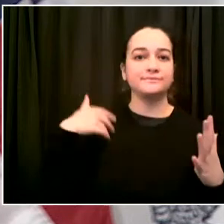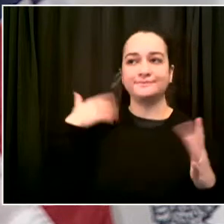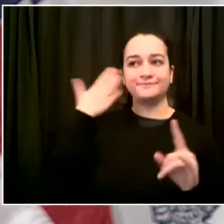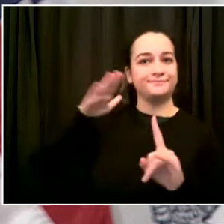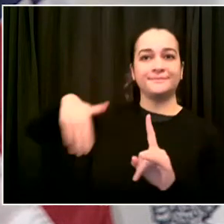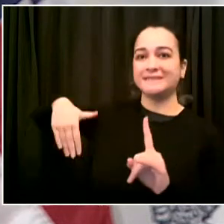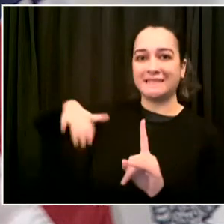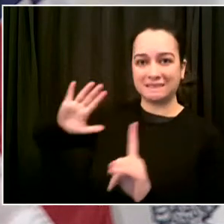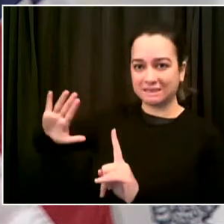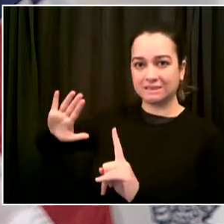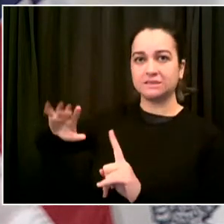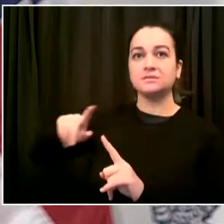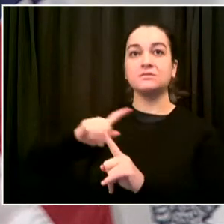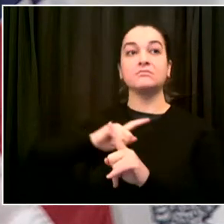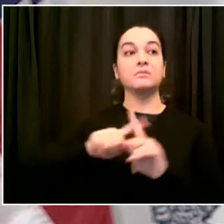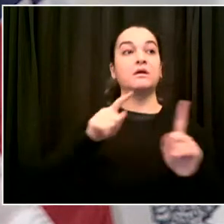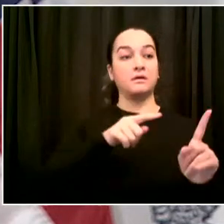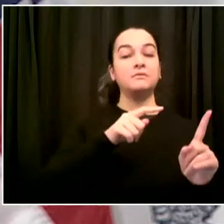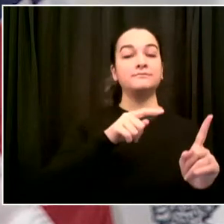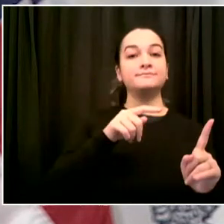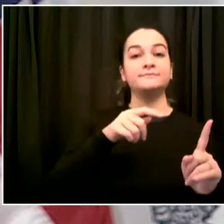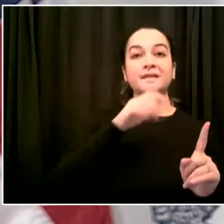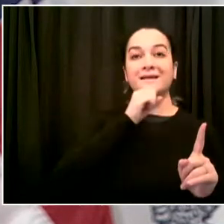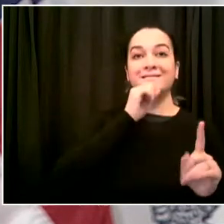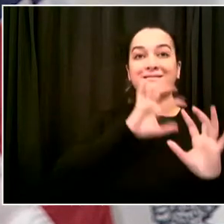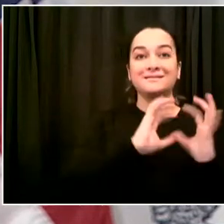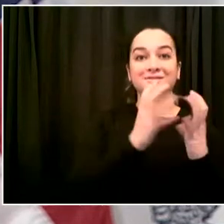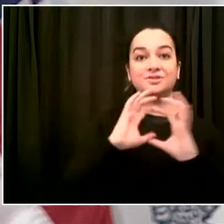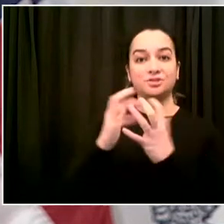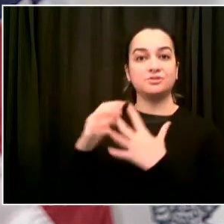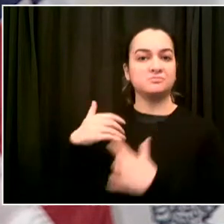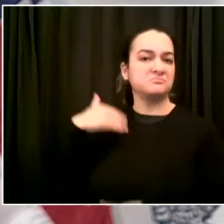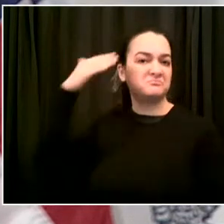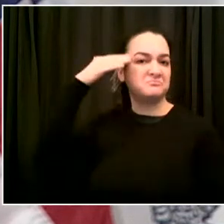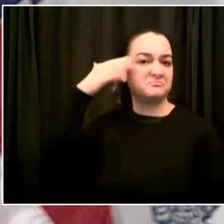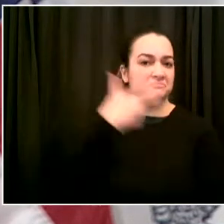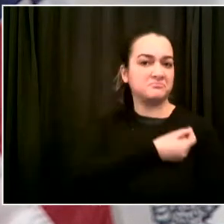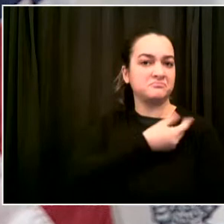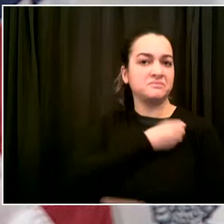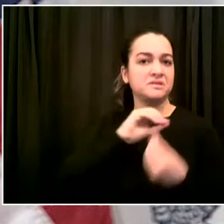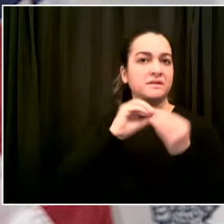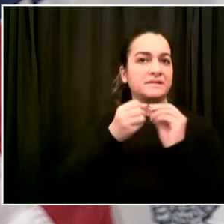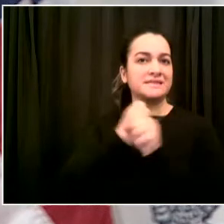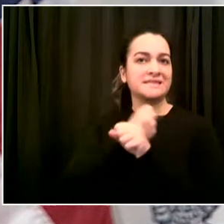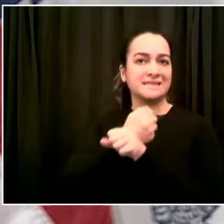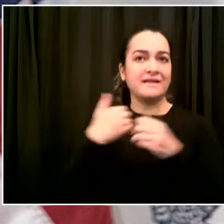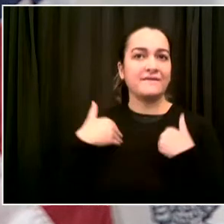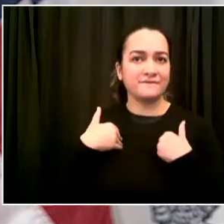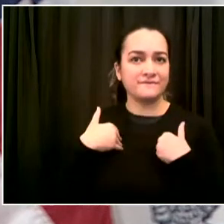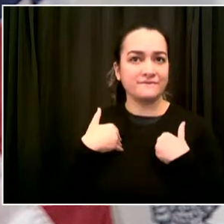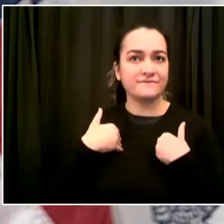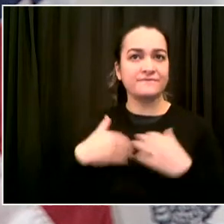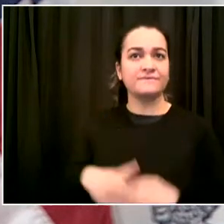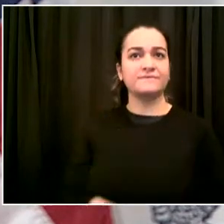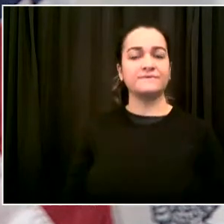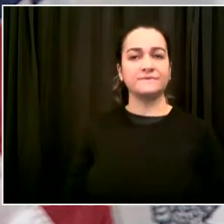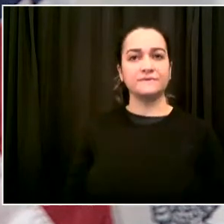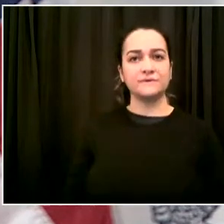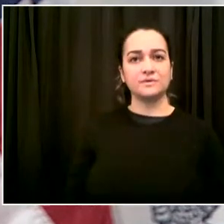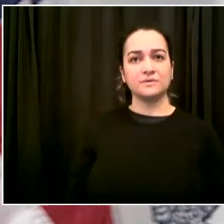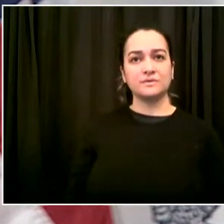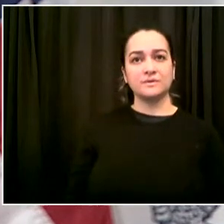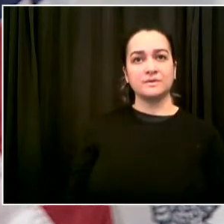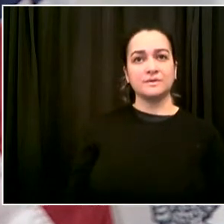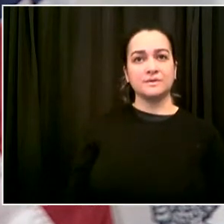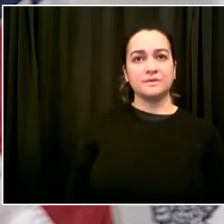32% white, 29% Hispanic, 24% black, 14% Asian. You